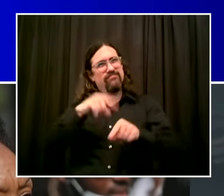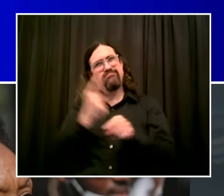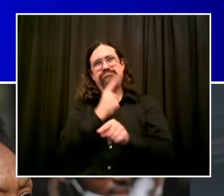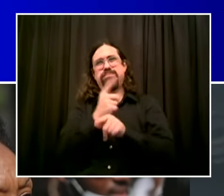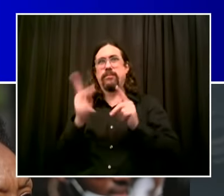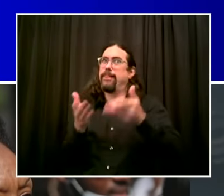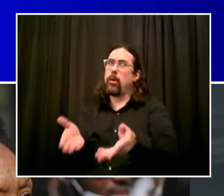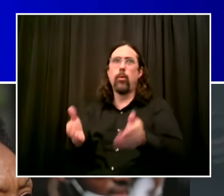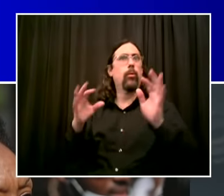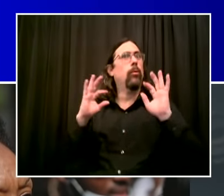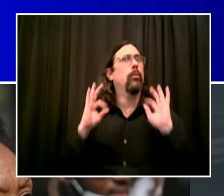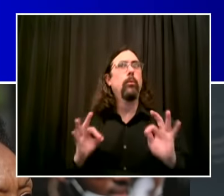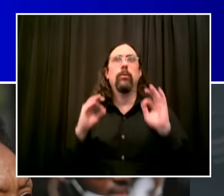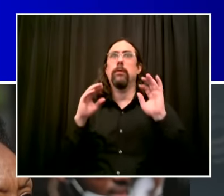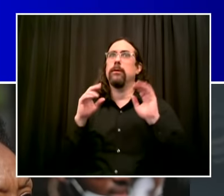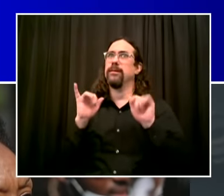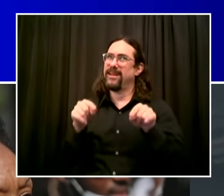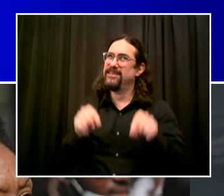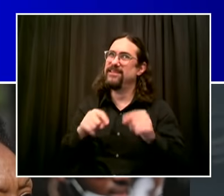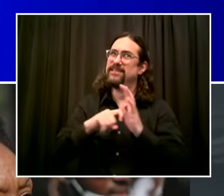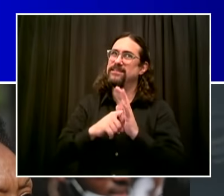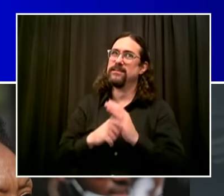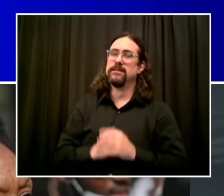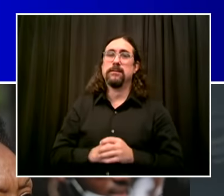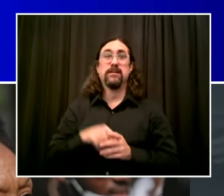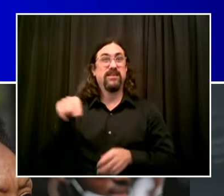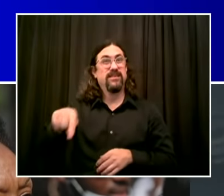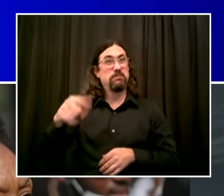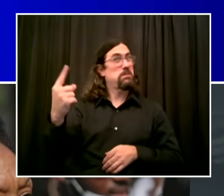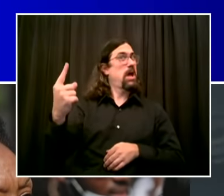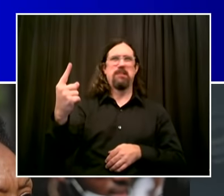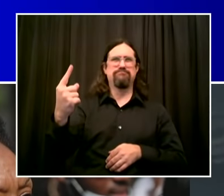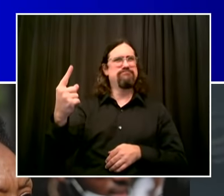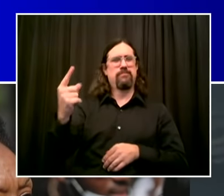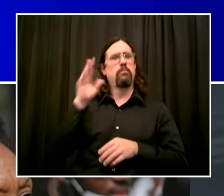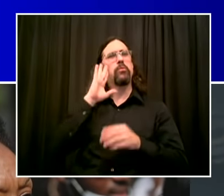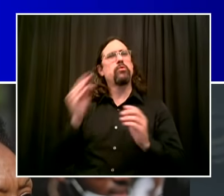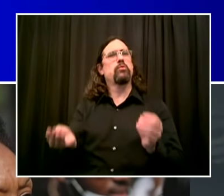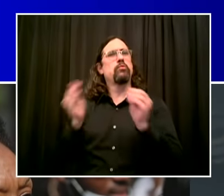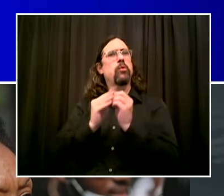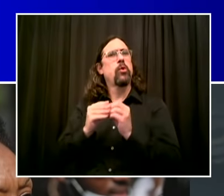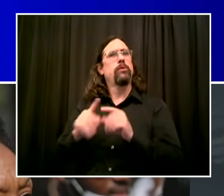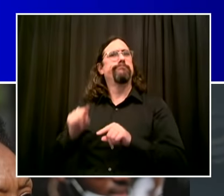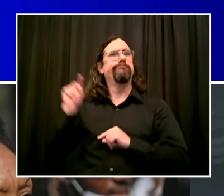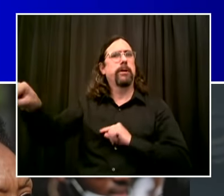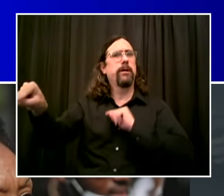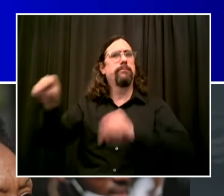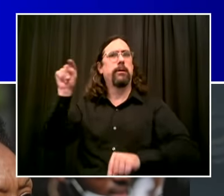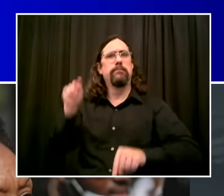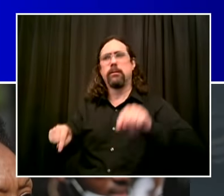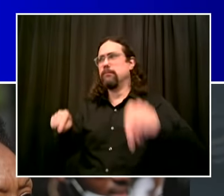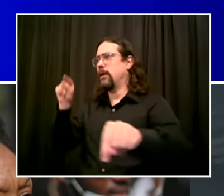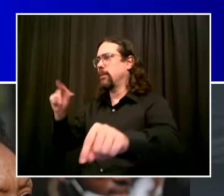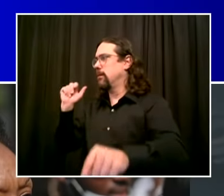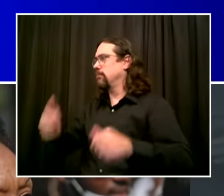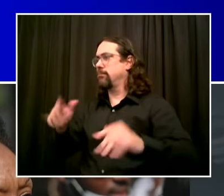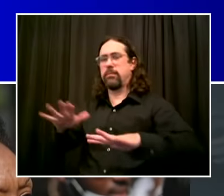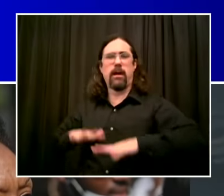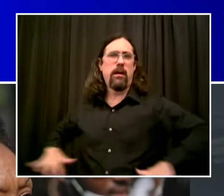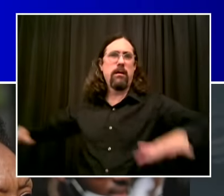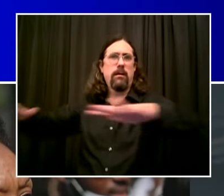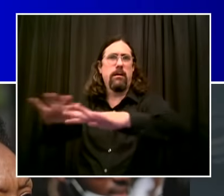weeks. Now, this is all part of our violence prevention plan that Commissioner Shea and I outlined on Friday. And it